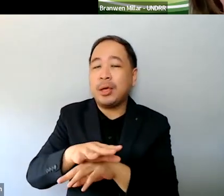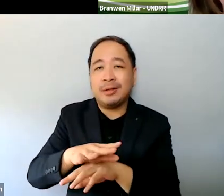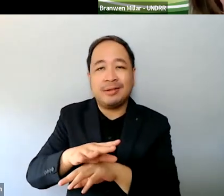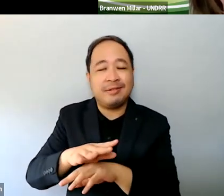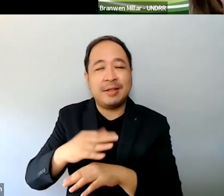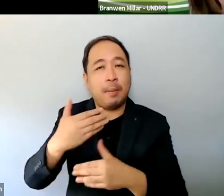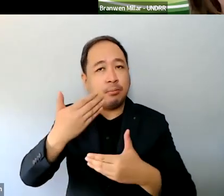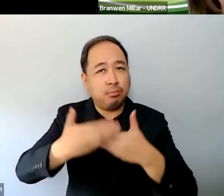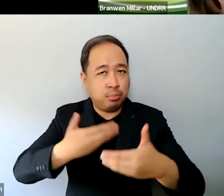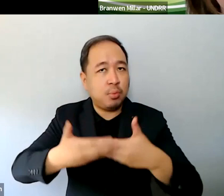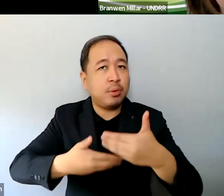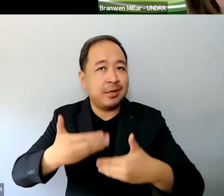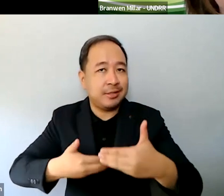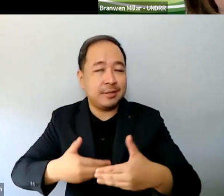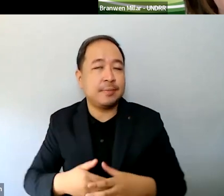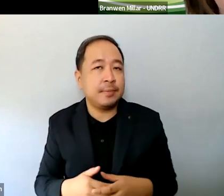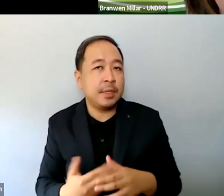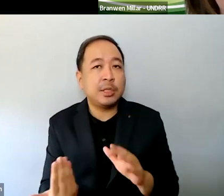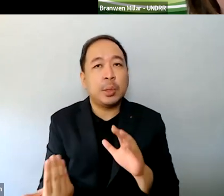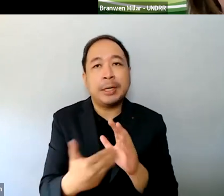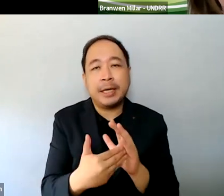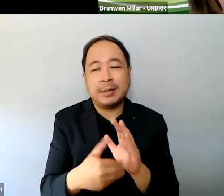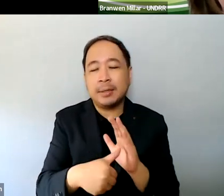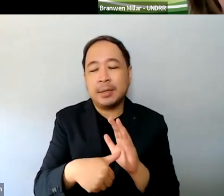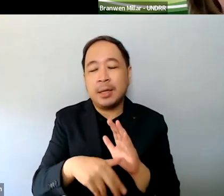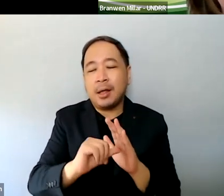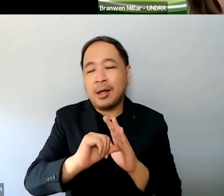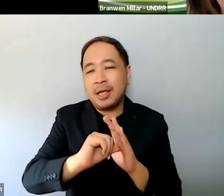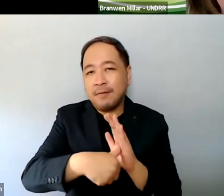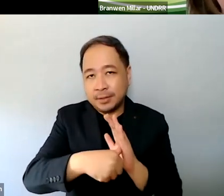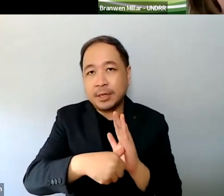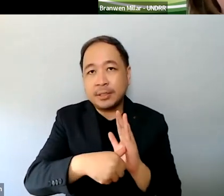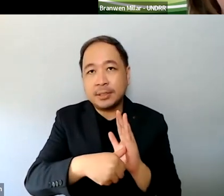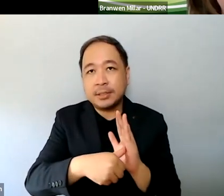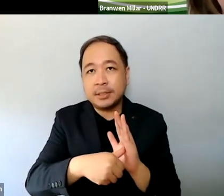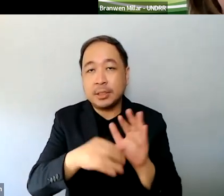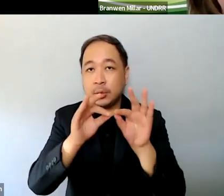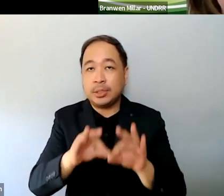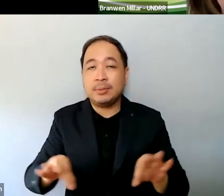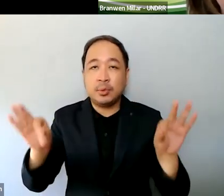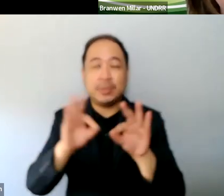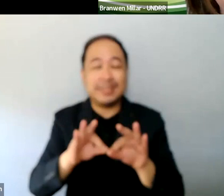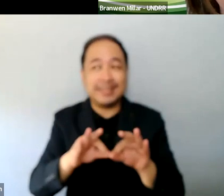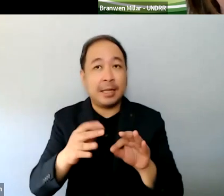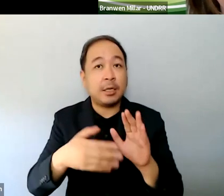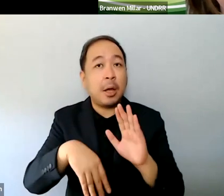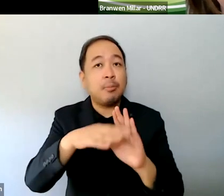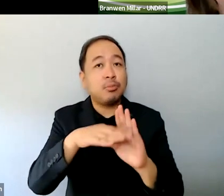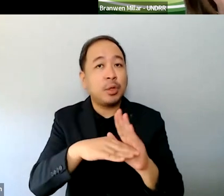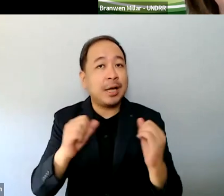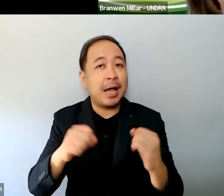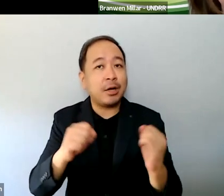So I just would also like to just reiterate the importance of a recent resolution from the Human